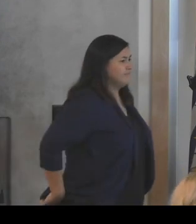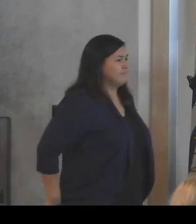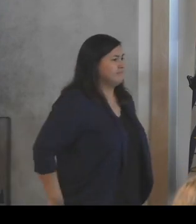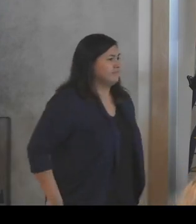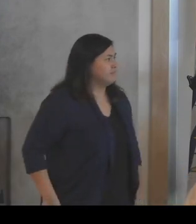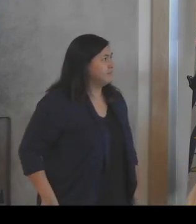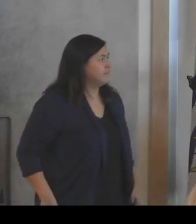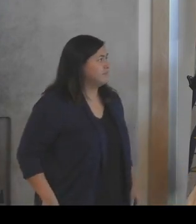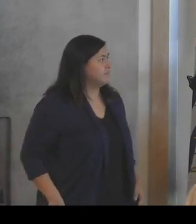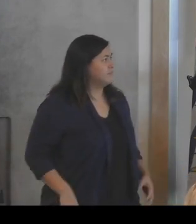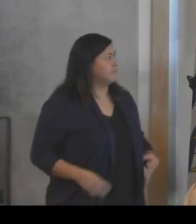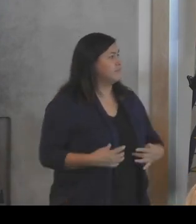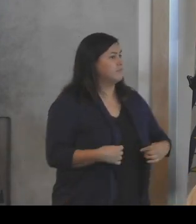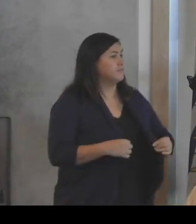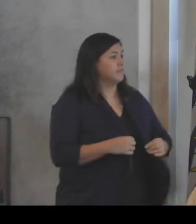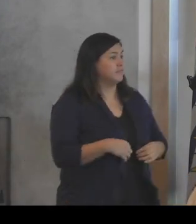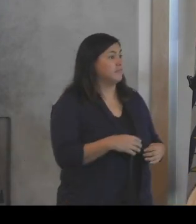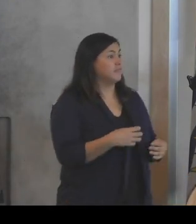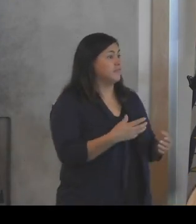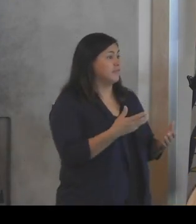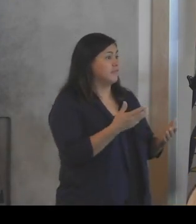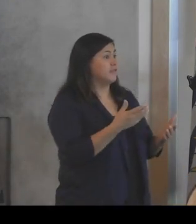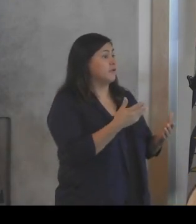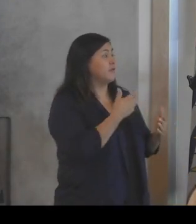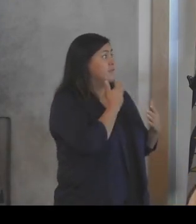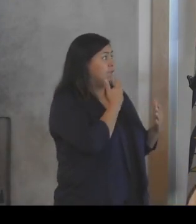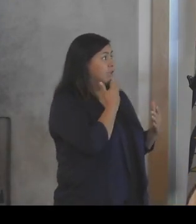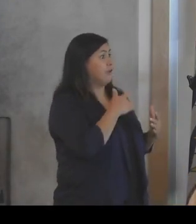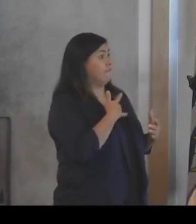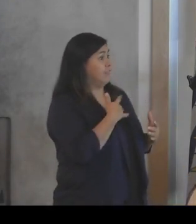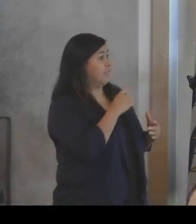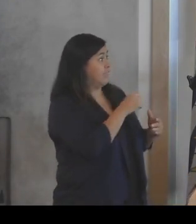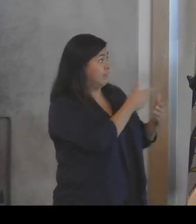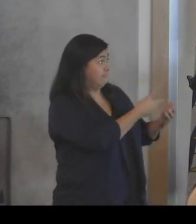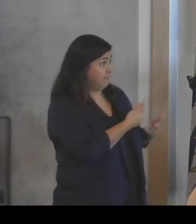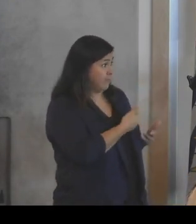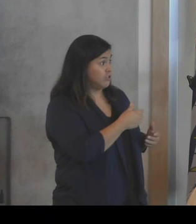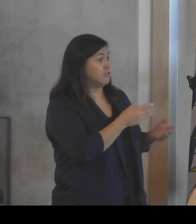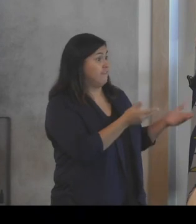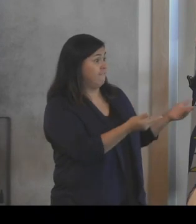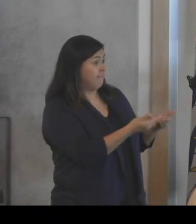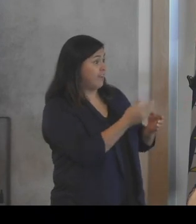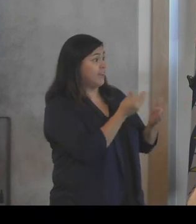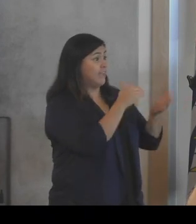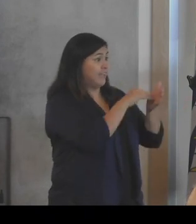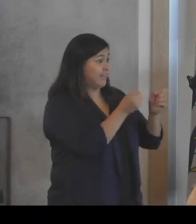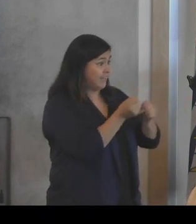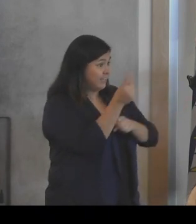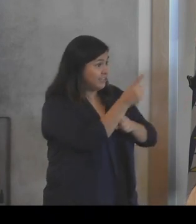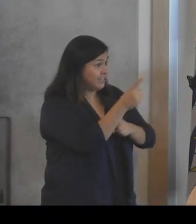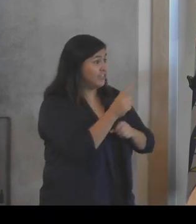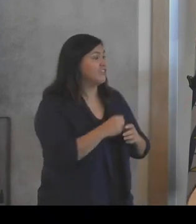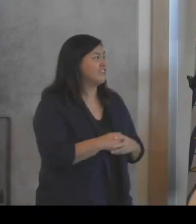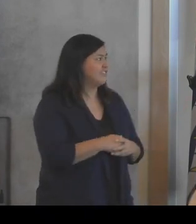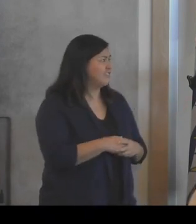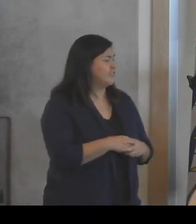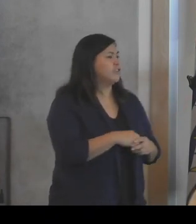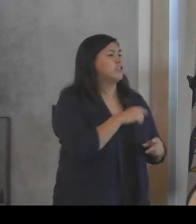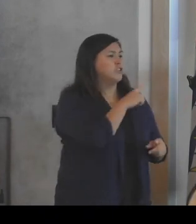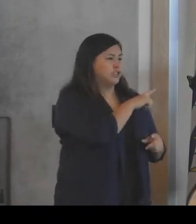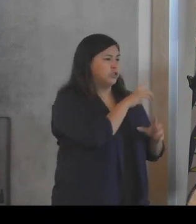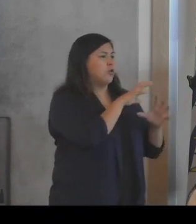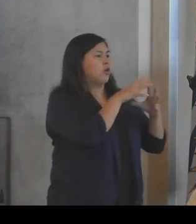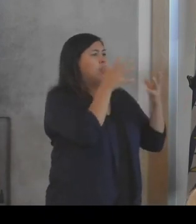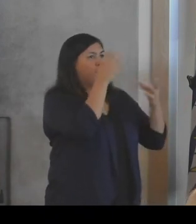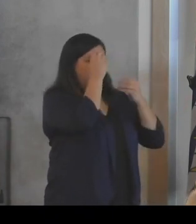So I think that was an invitation that I can invite you back next year. Was that the, and then as you're saying, they did cover so